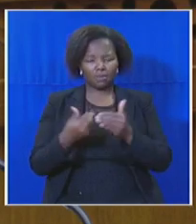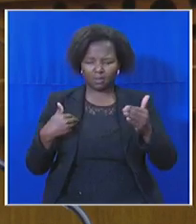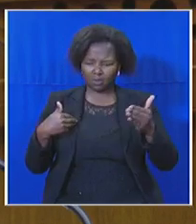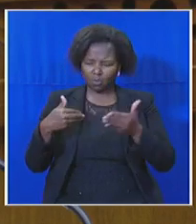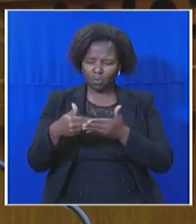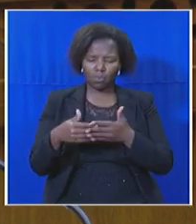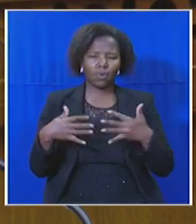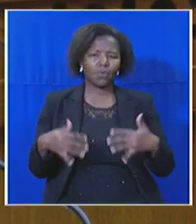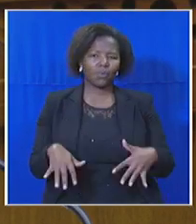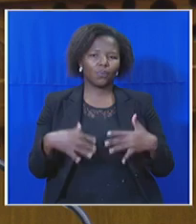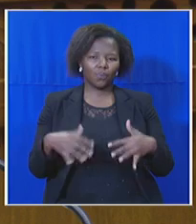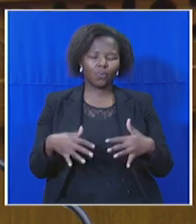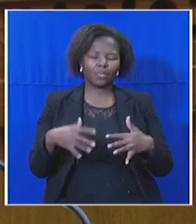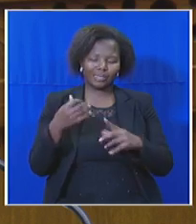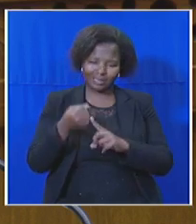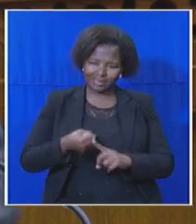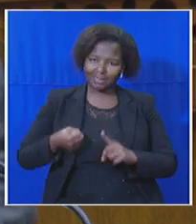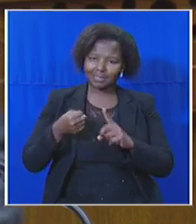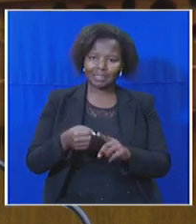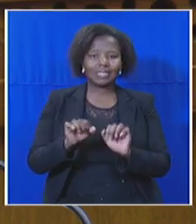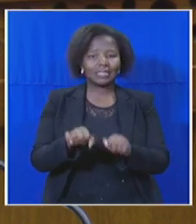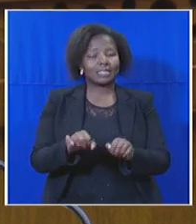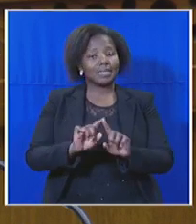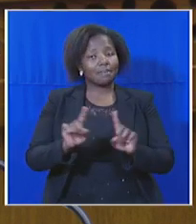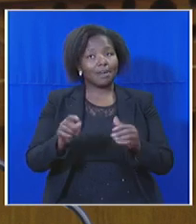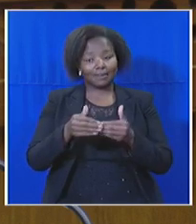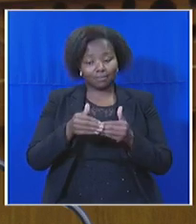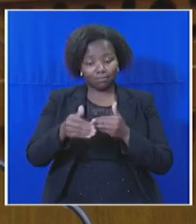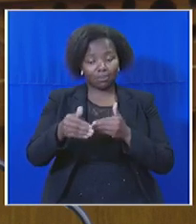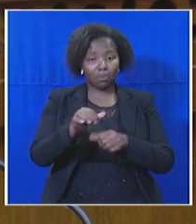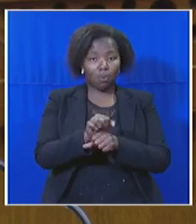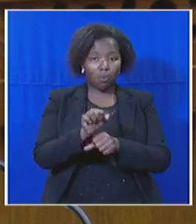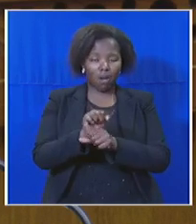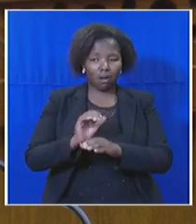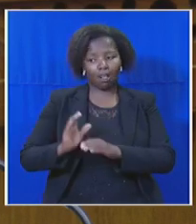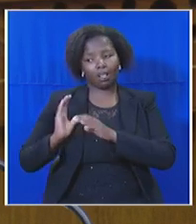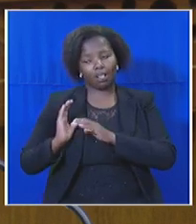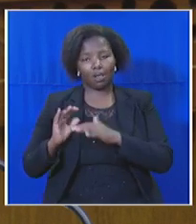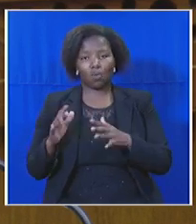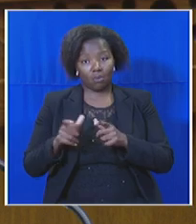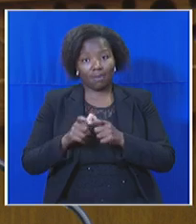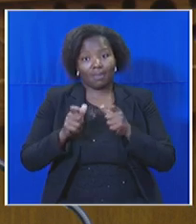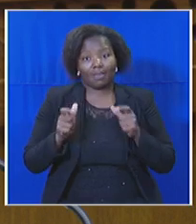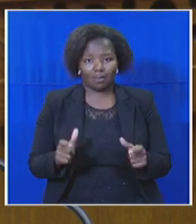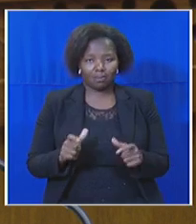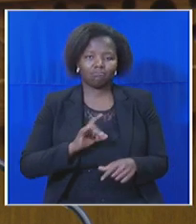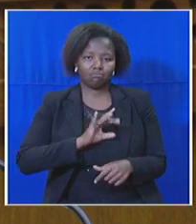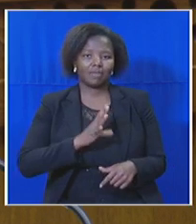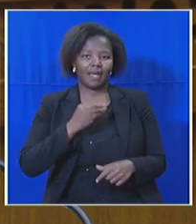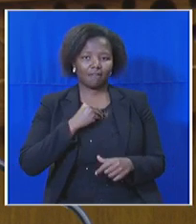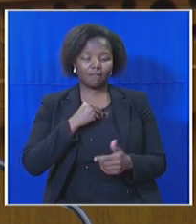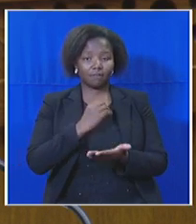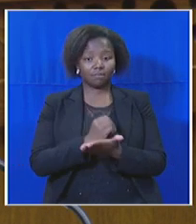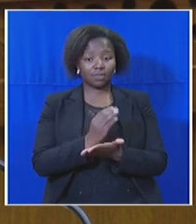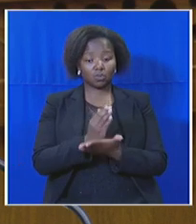today. However, ahead of us still lies a daunting task which demands that we continue to act together to